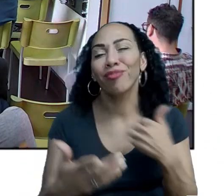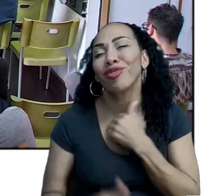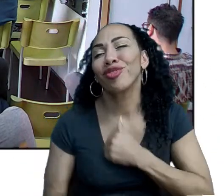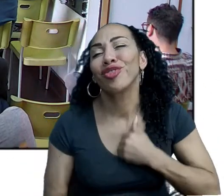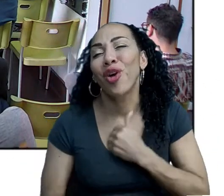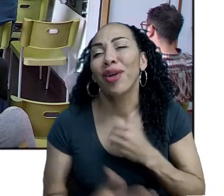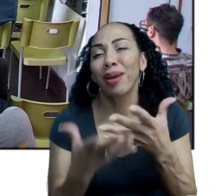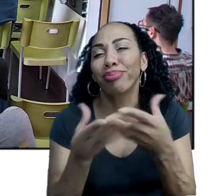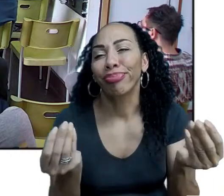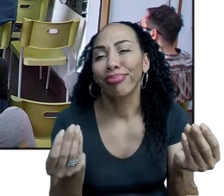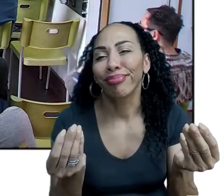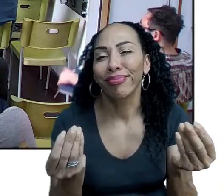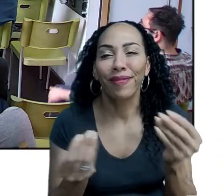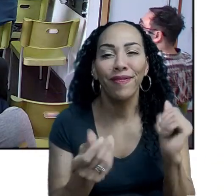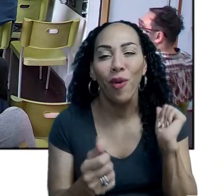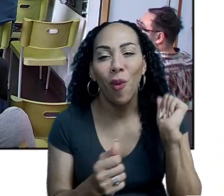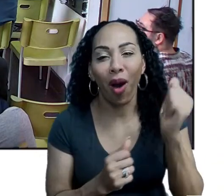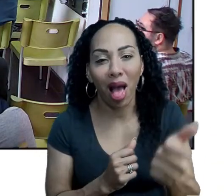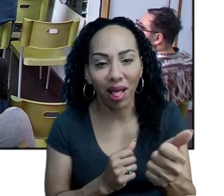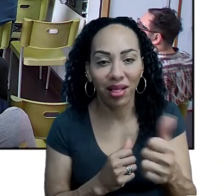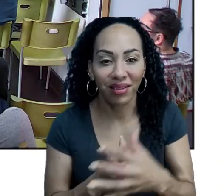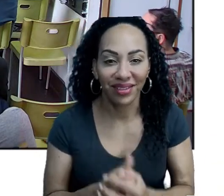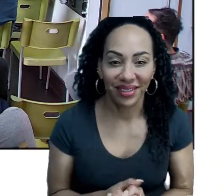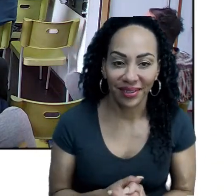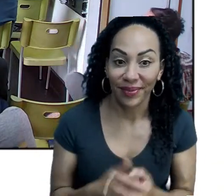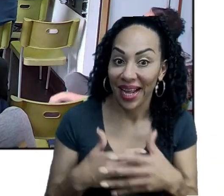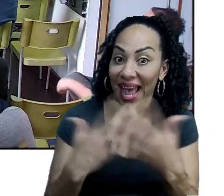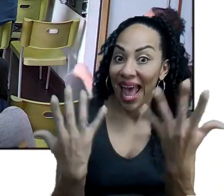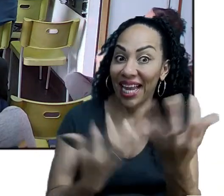little bit. Does anyone have any questions?